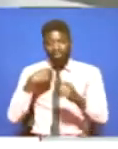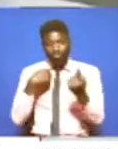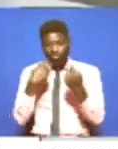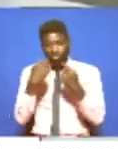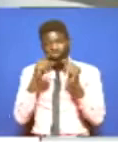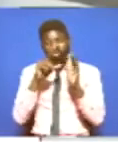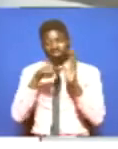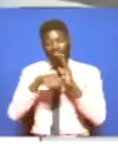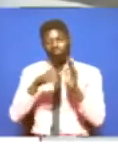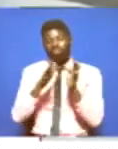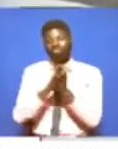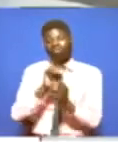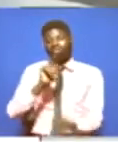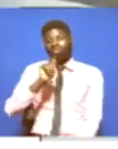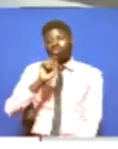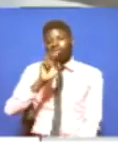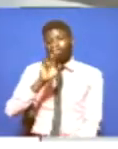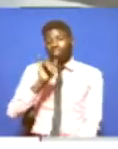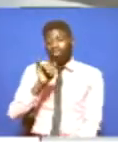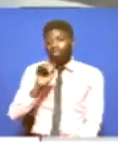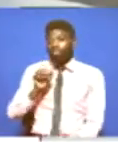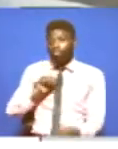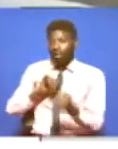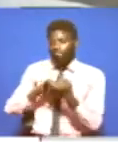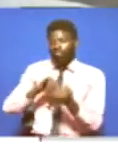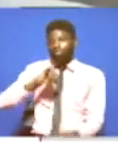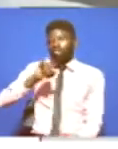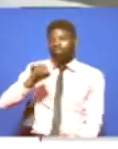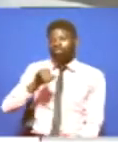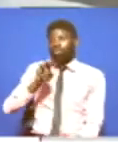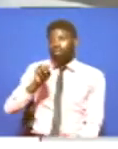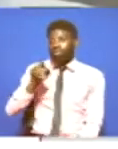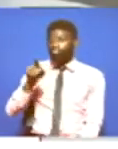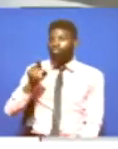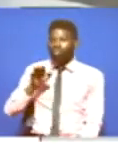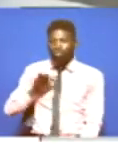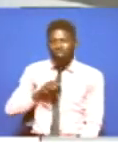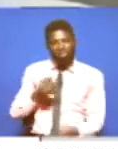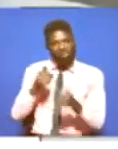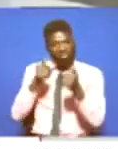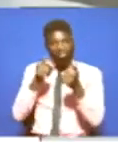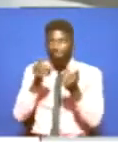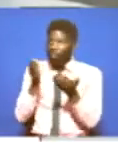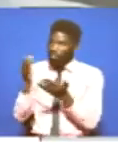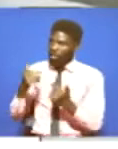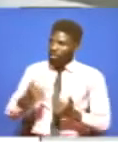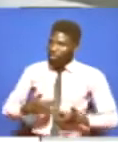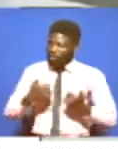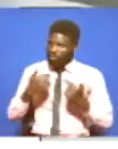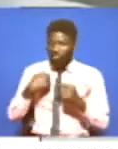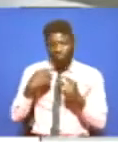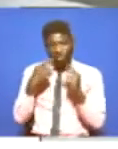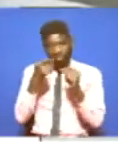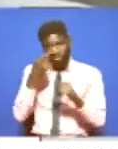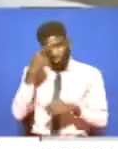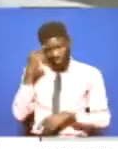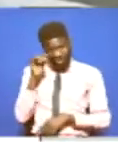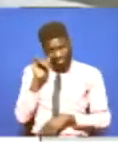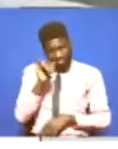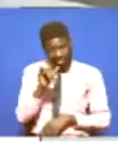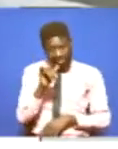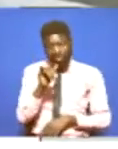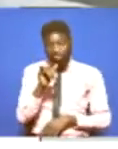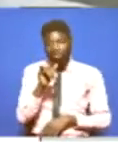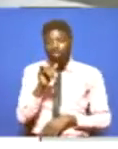Terry is JM's wife, great woman, and she's still around here. And I would say, because of that, may every wife